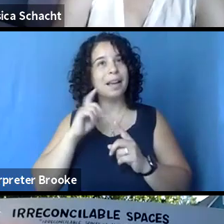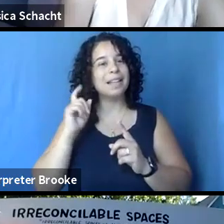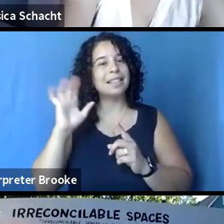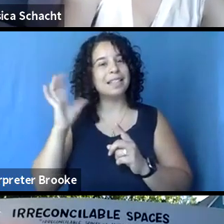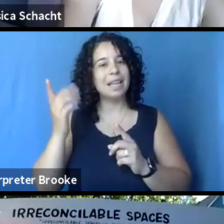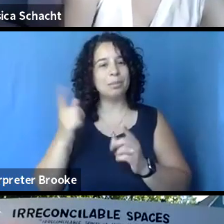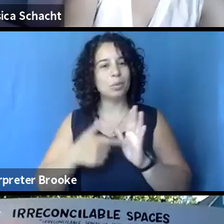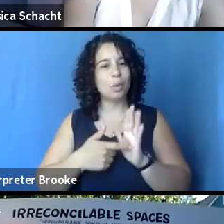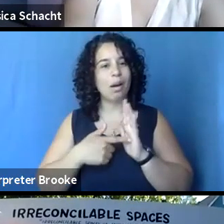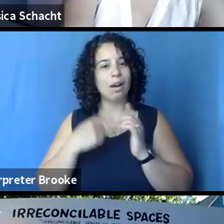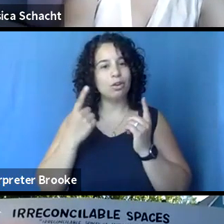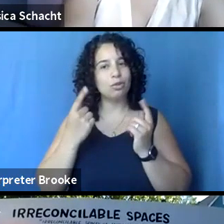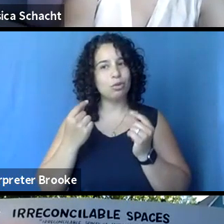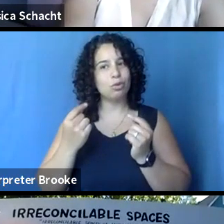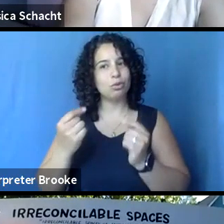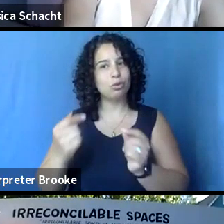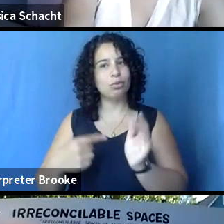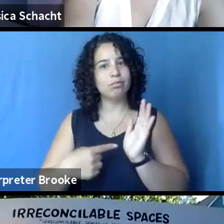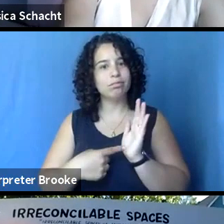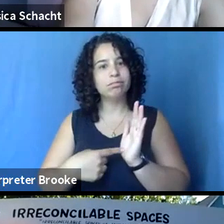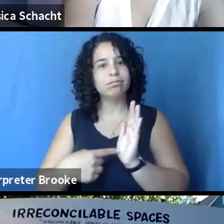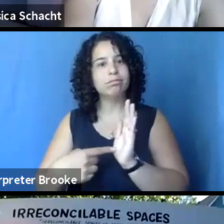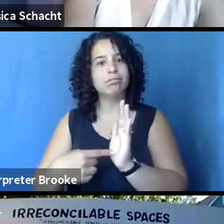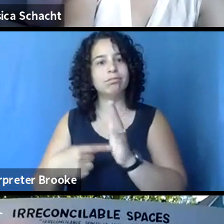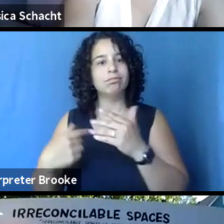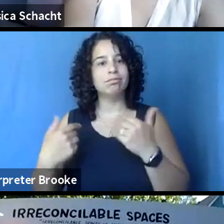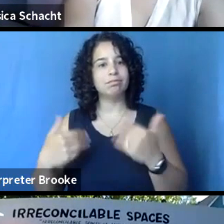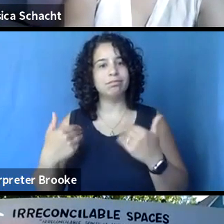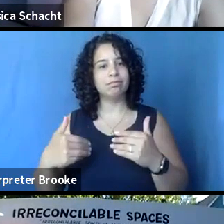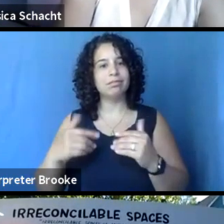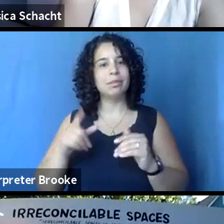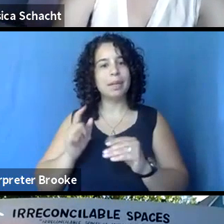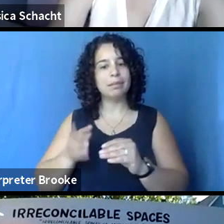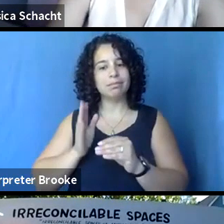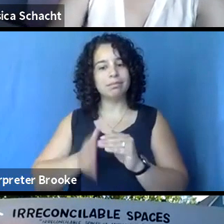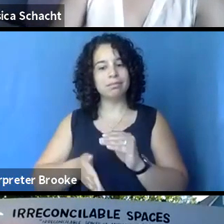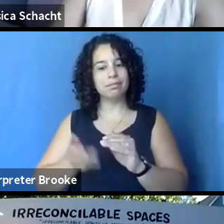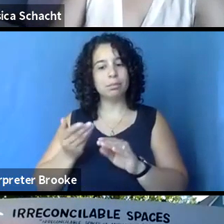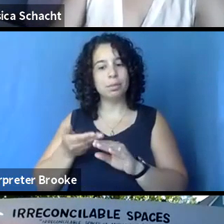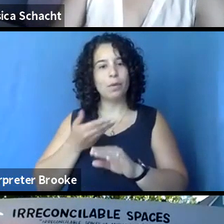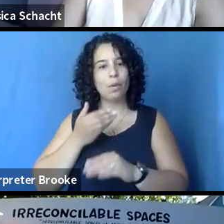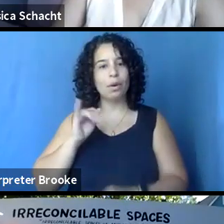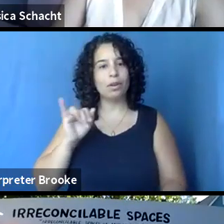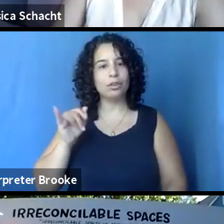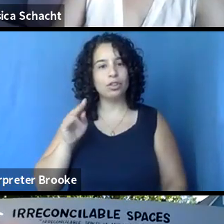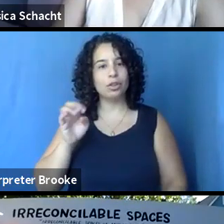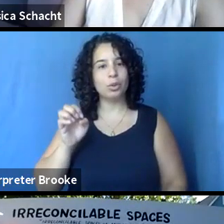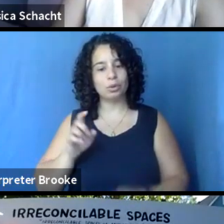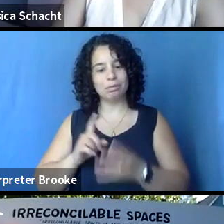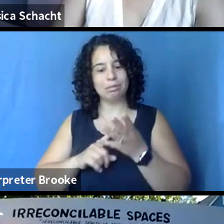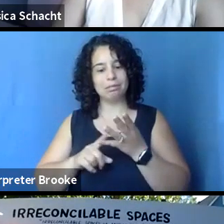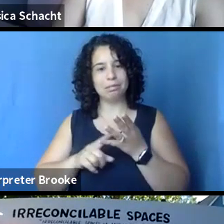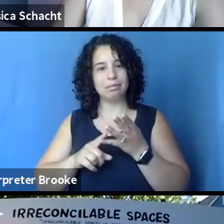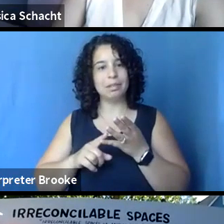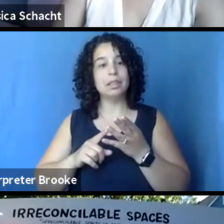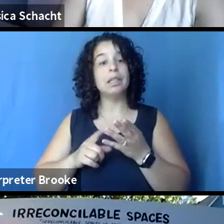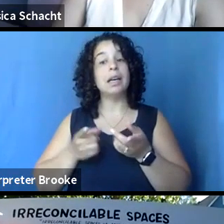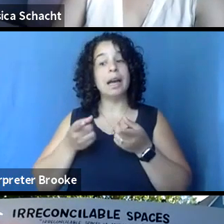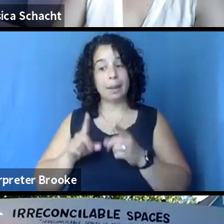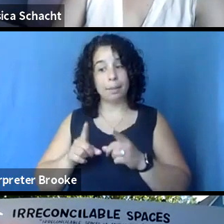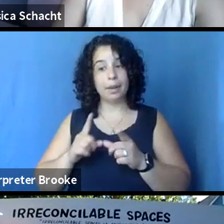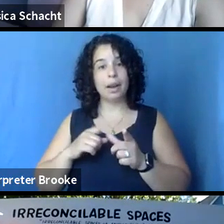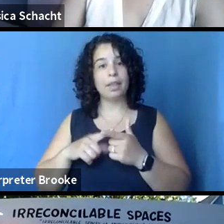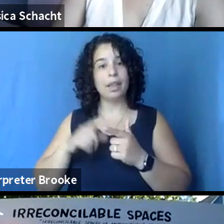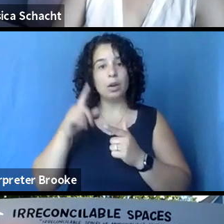by, or like major thrust of it needs to be done by the end of June, and it would need to happen pretty quickly. And so my